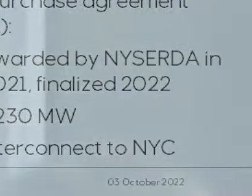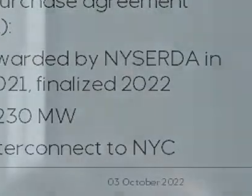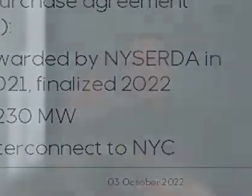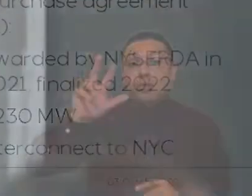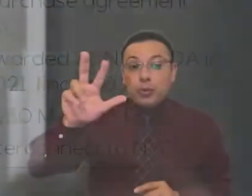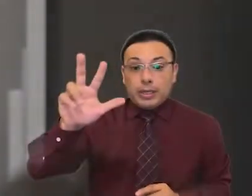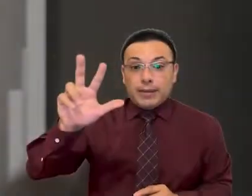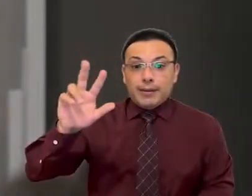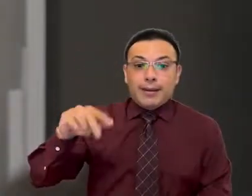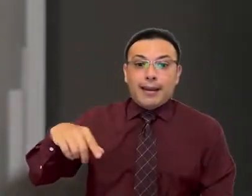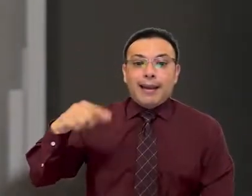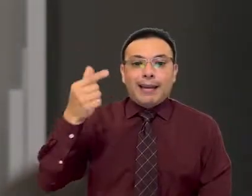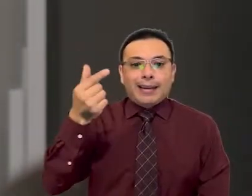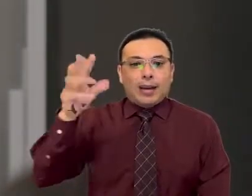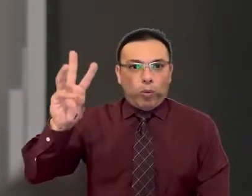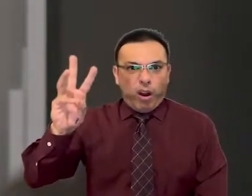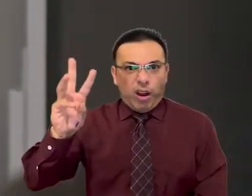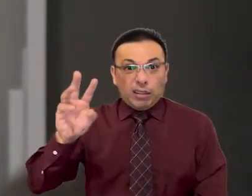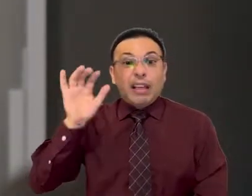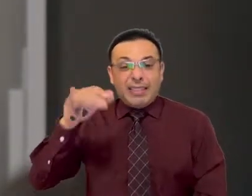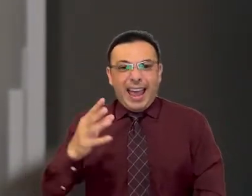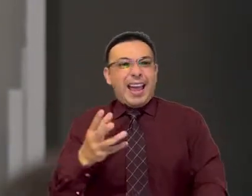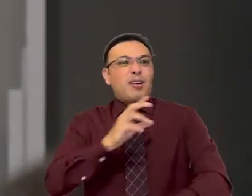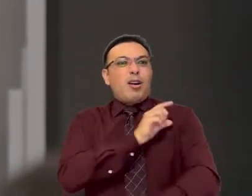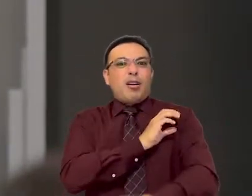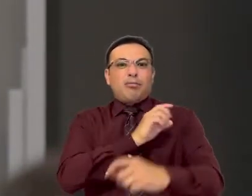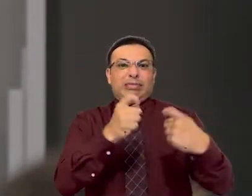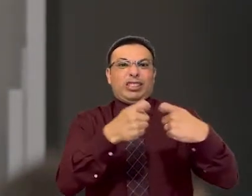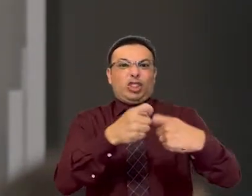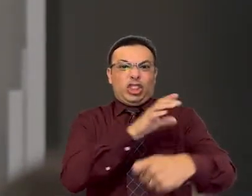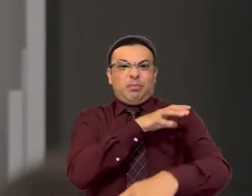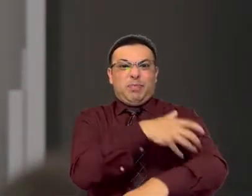power, which is enough to power 2 million homes to New York State.